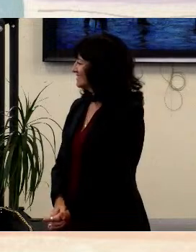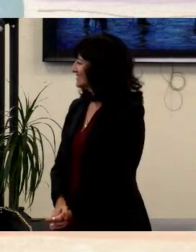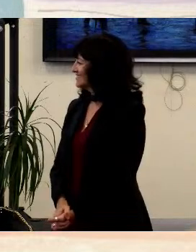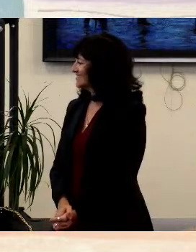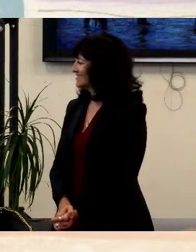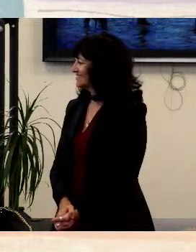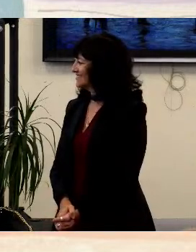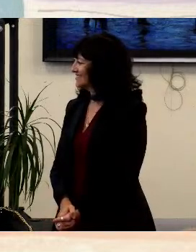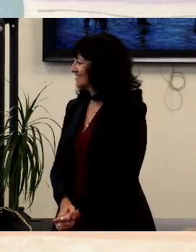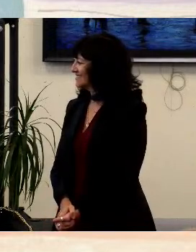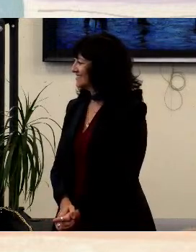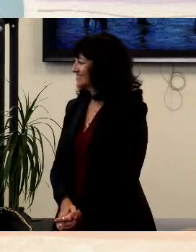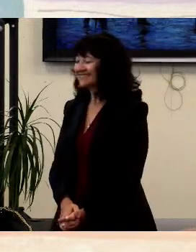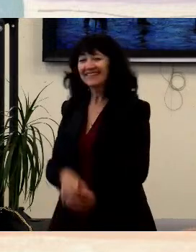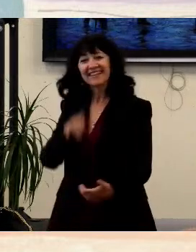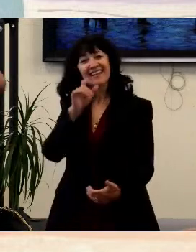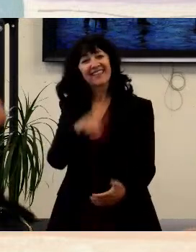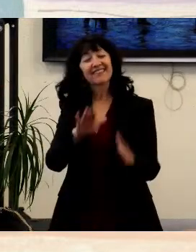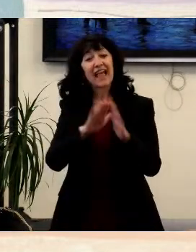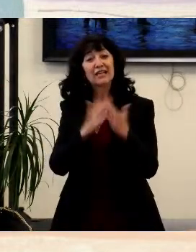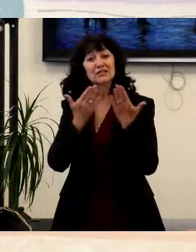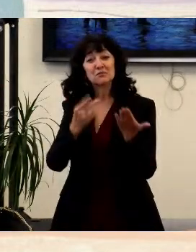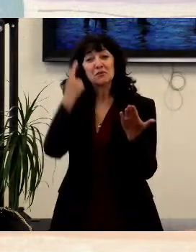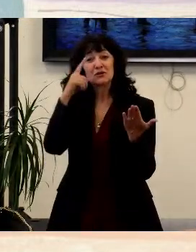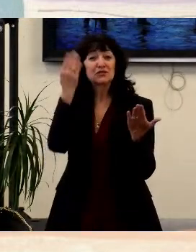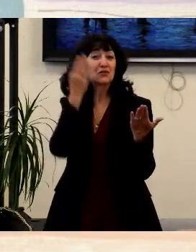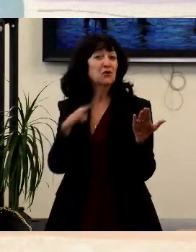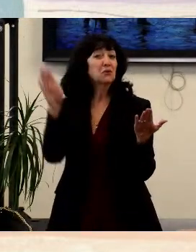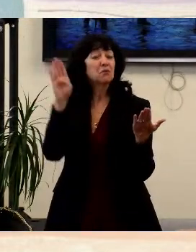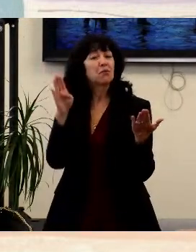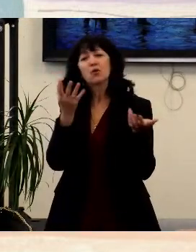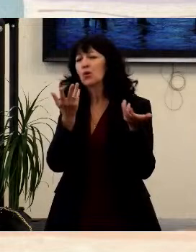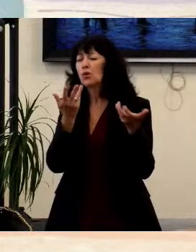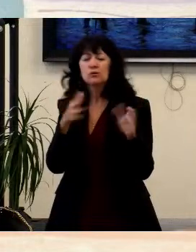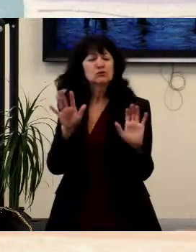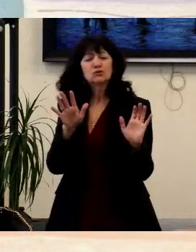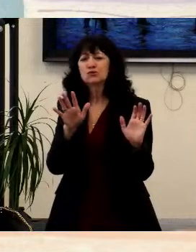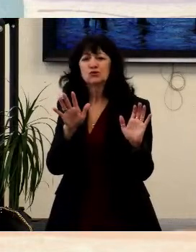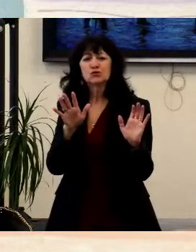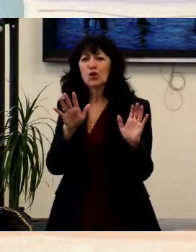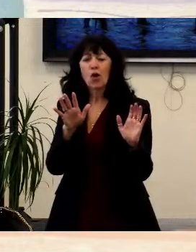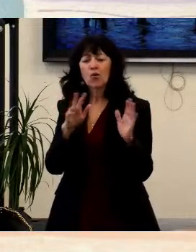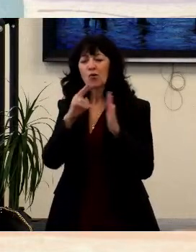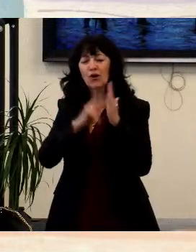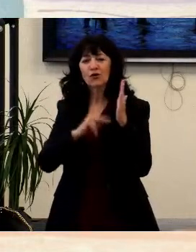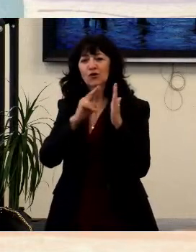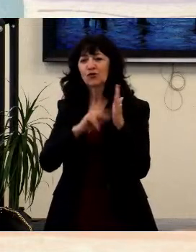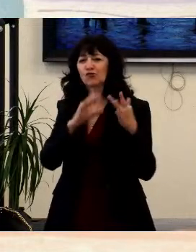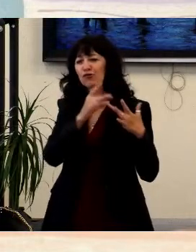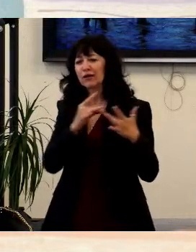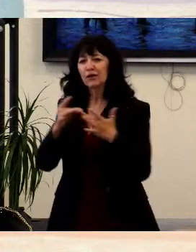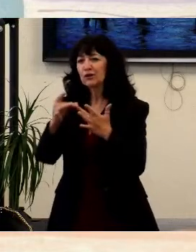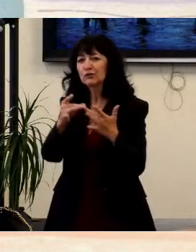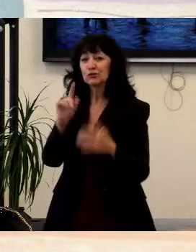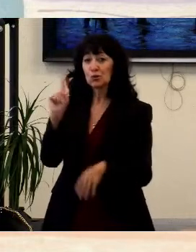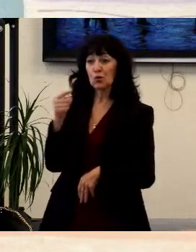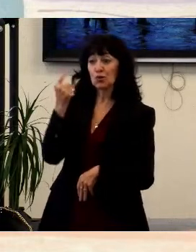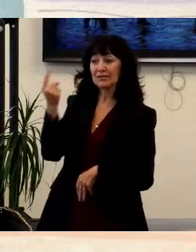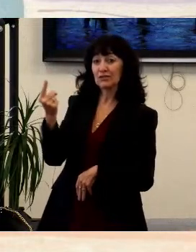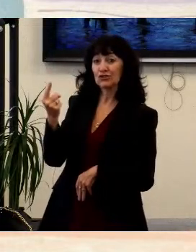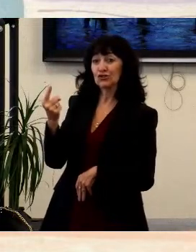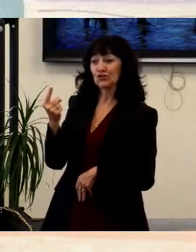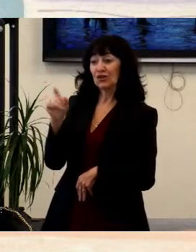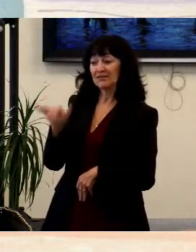That's Books for Blue. And again, we don't want our reading tour to be just about that one book. I brought one of my other favorites from the Dolly Parton